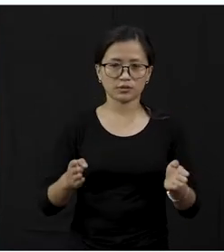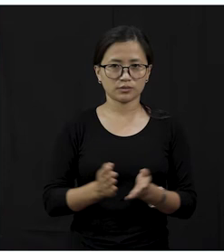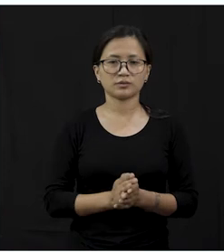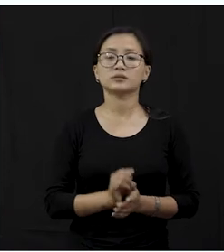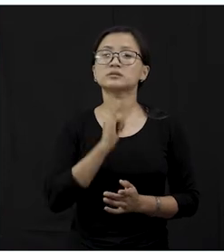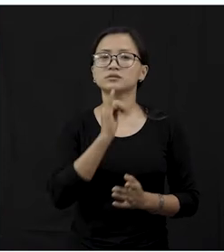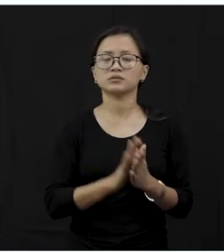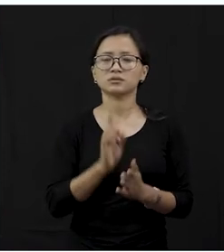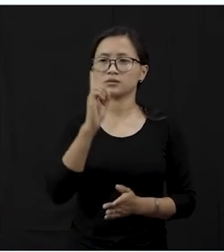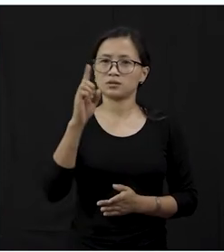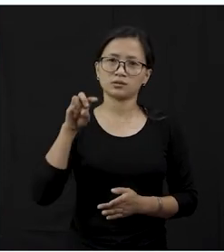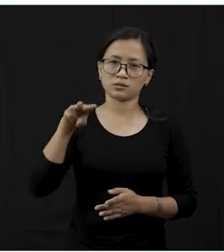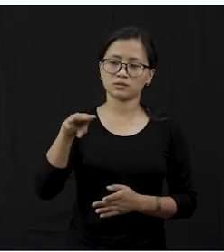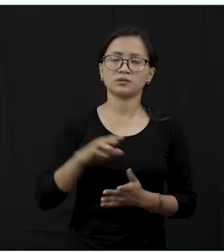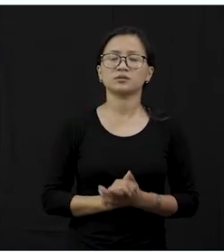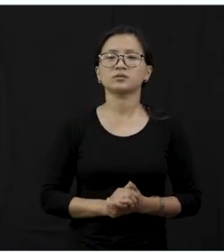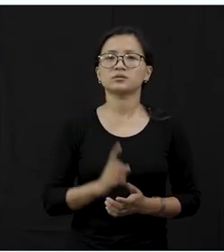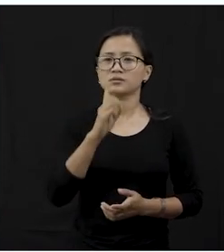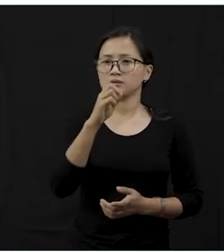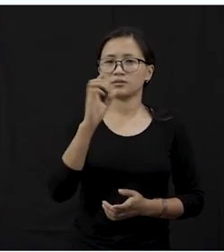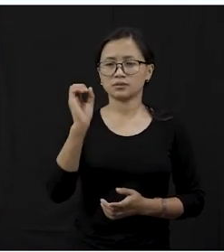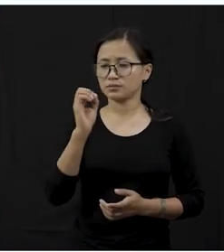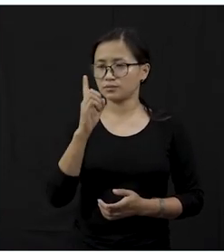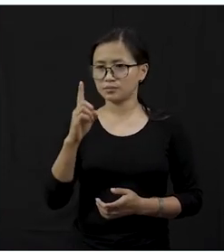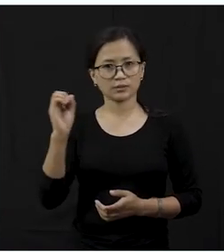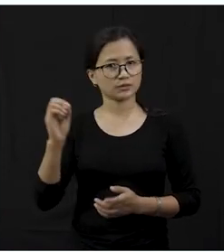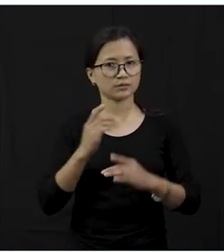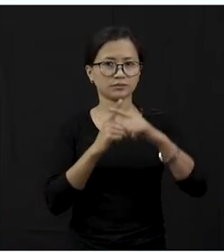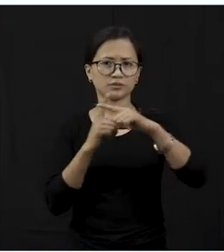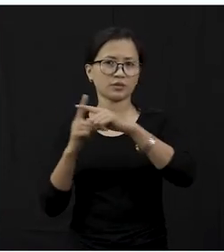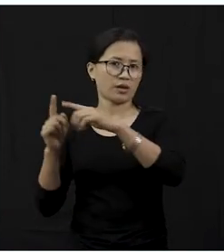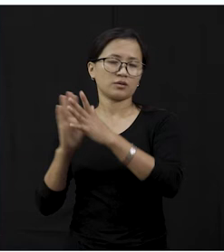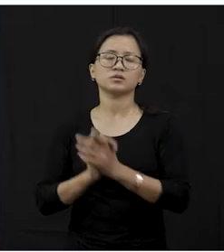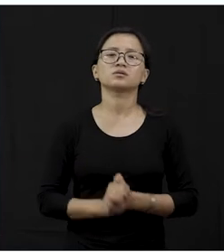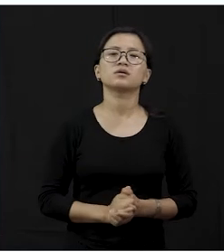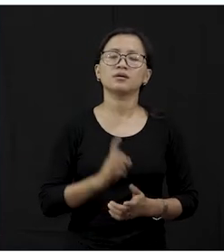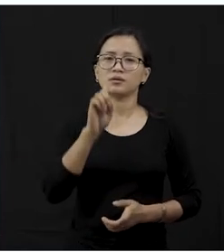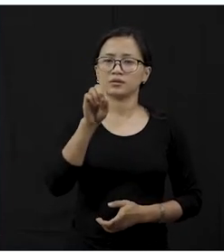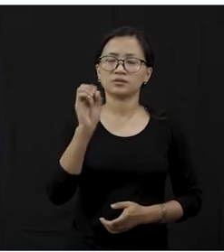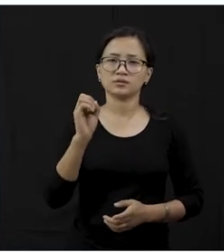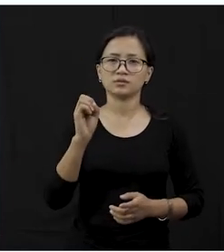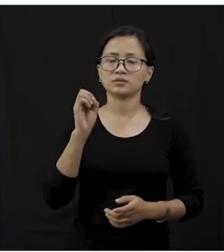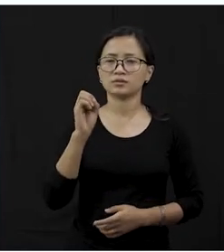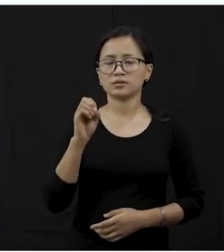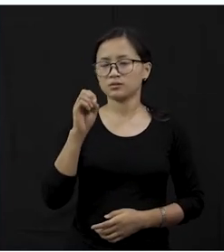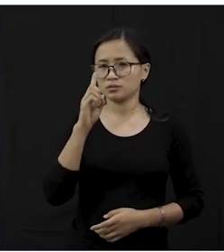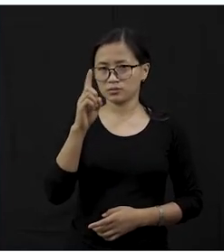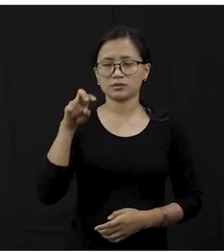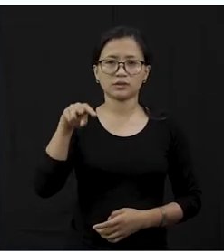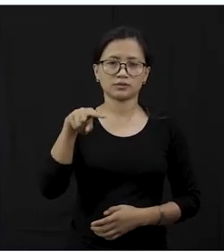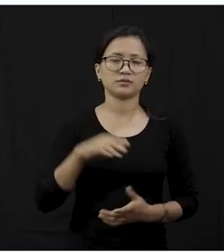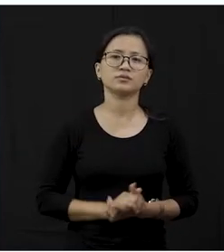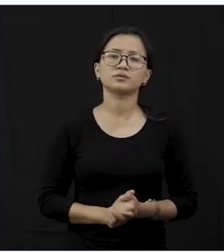100. That is why 10 plus 10 plus 10 plus 10 plus 10 plus 10 plus 10 is 10 bottles of 10. That